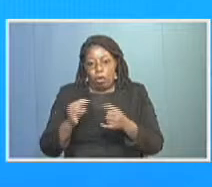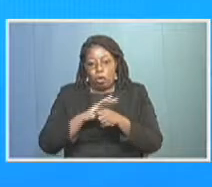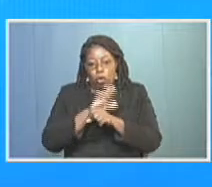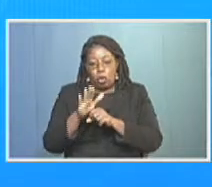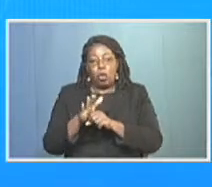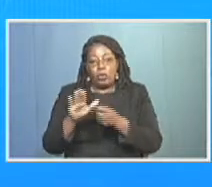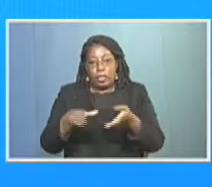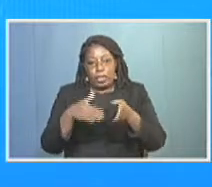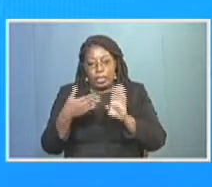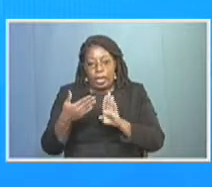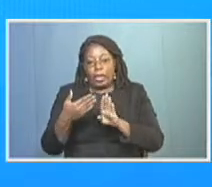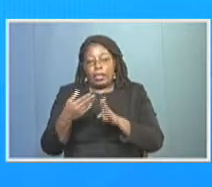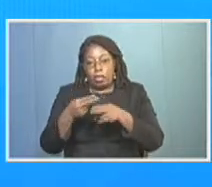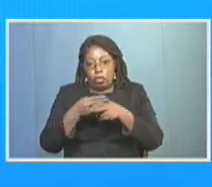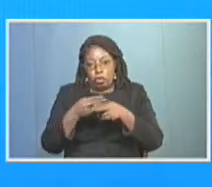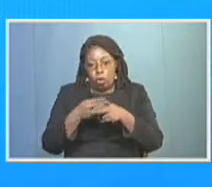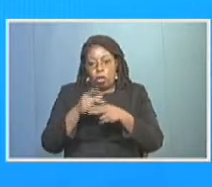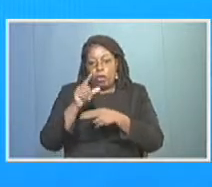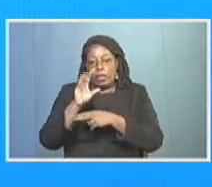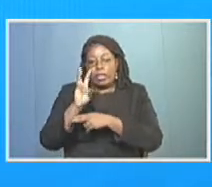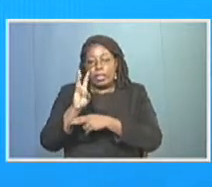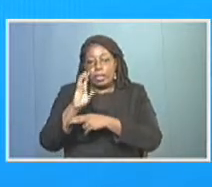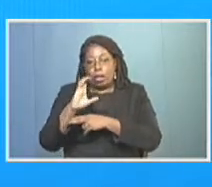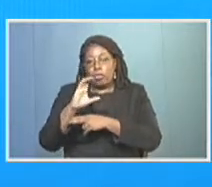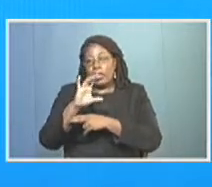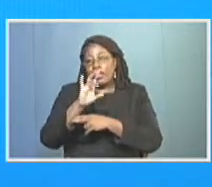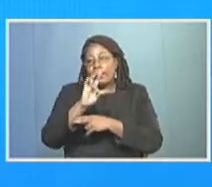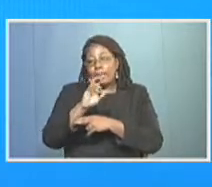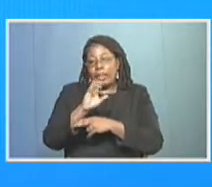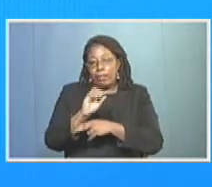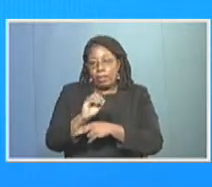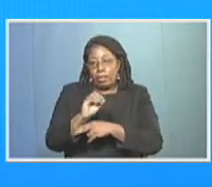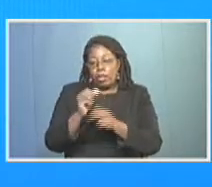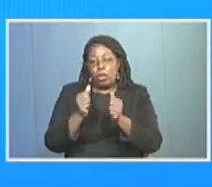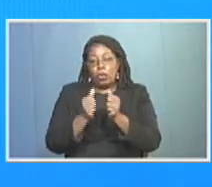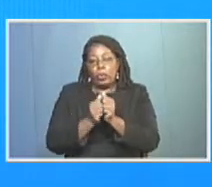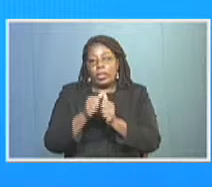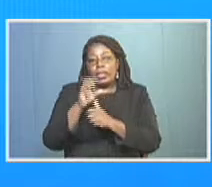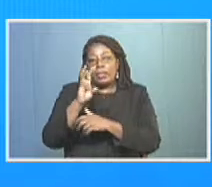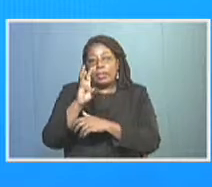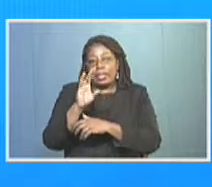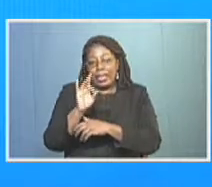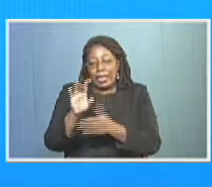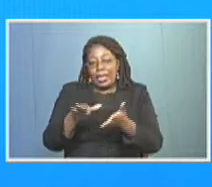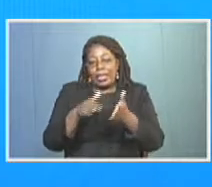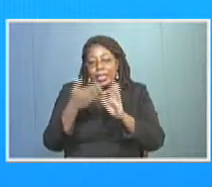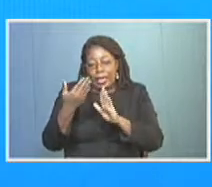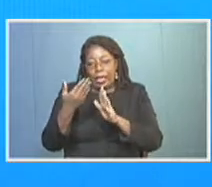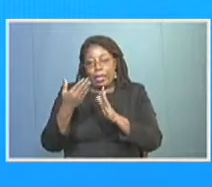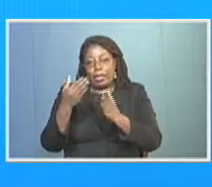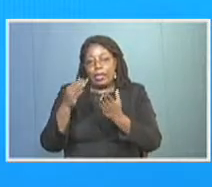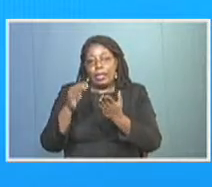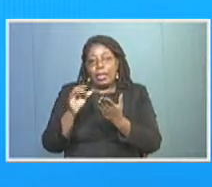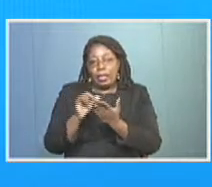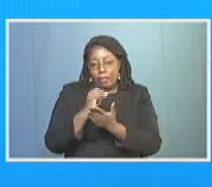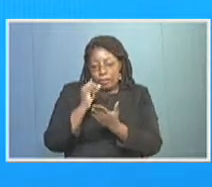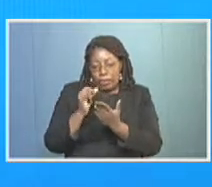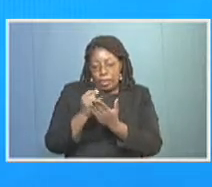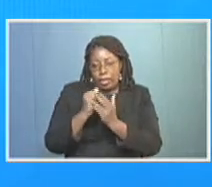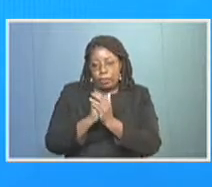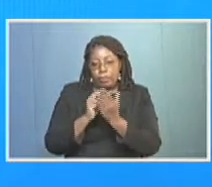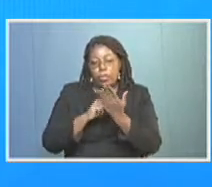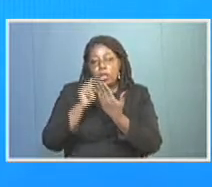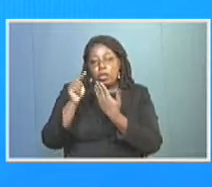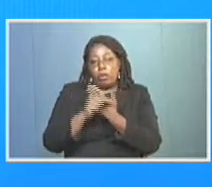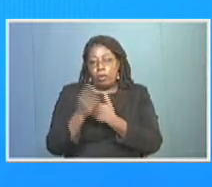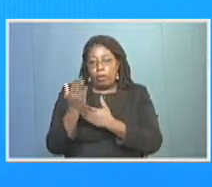death toll just one shy of 670, with now 68 deaths under investigation. November